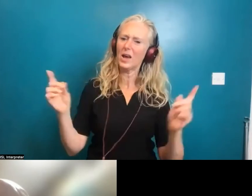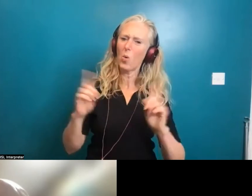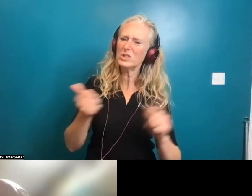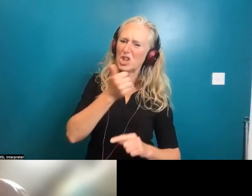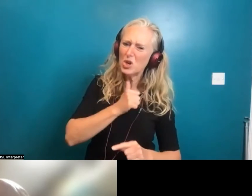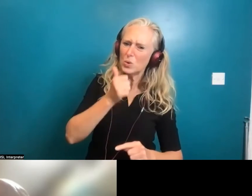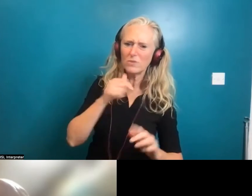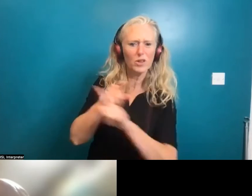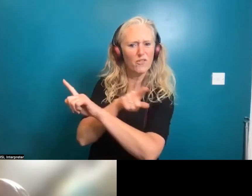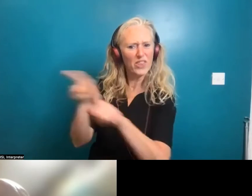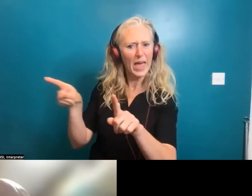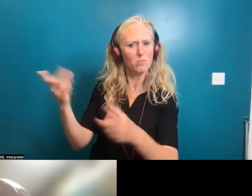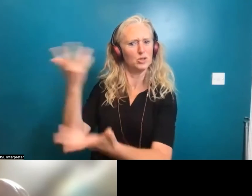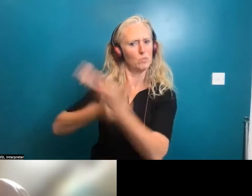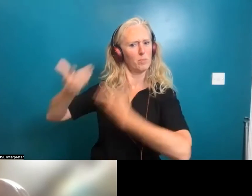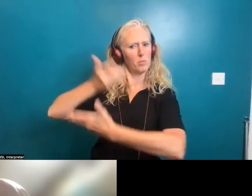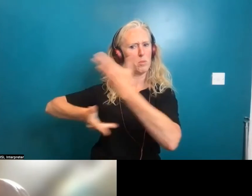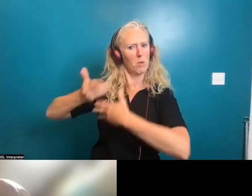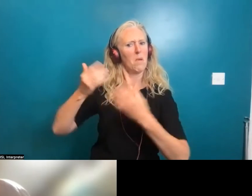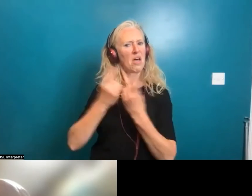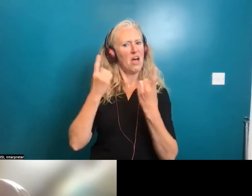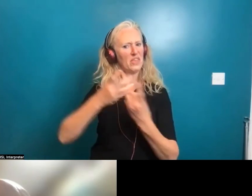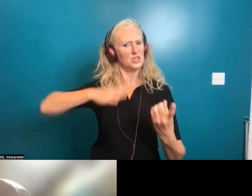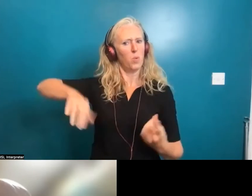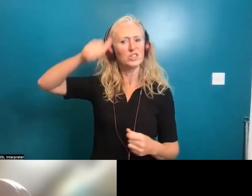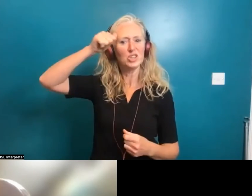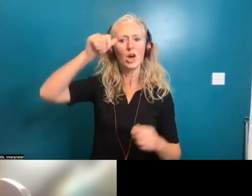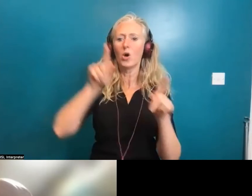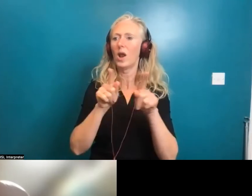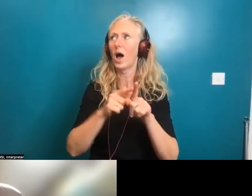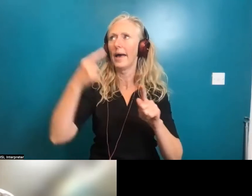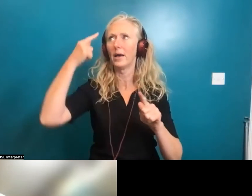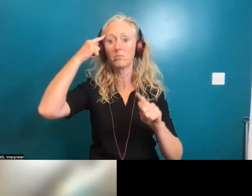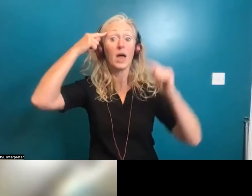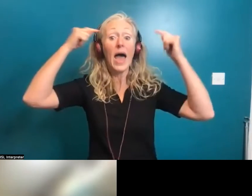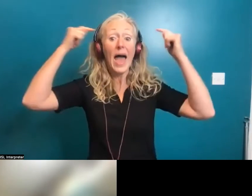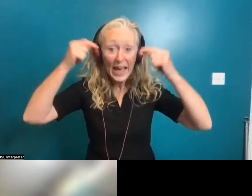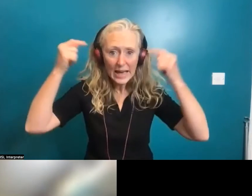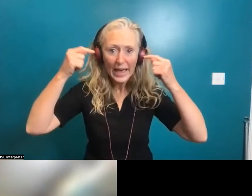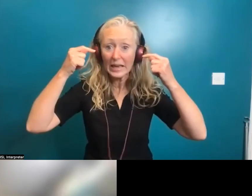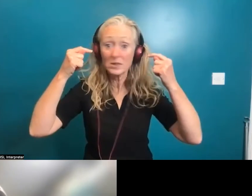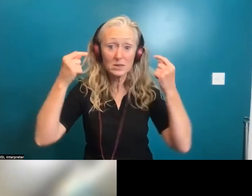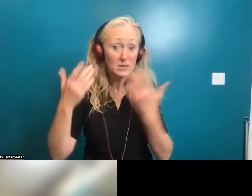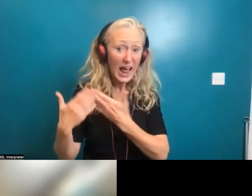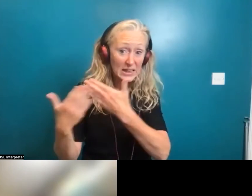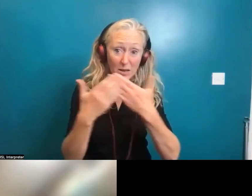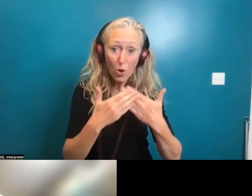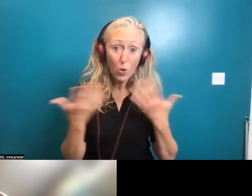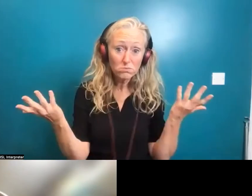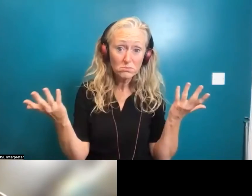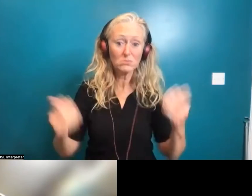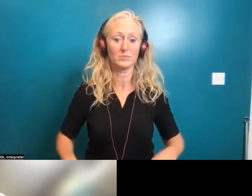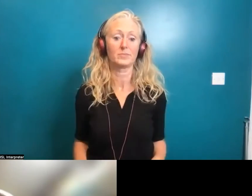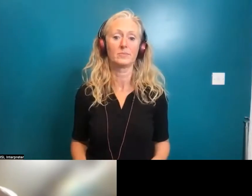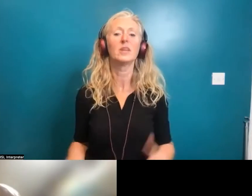or for themselves at home, that you'd want to know about, for example, headaches, anything else?